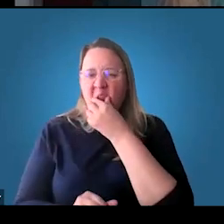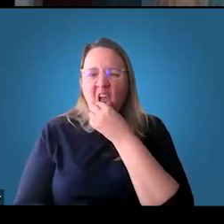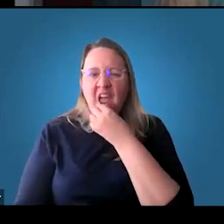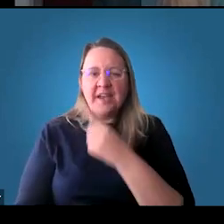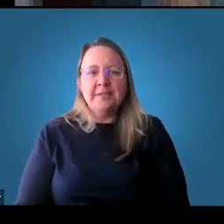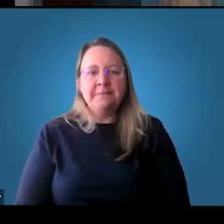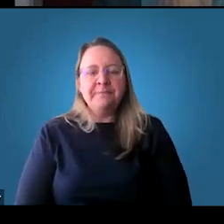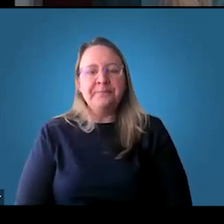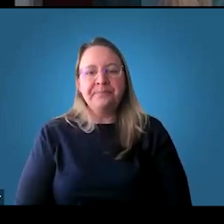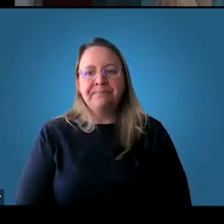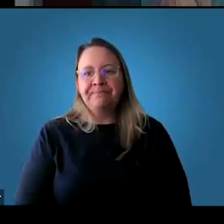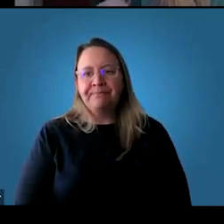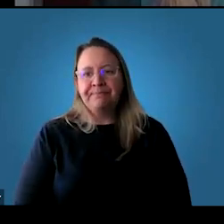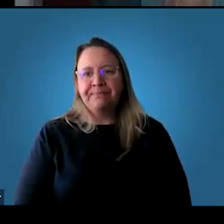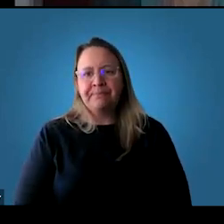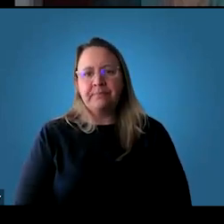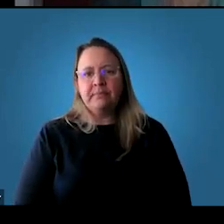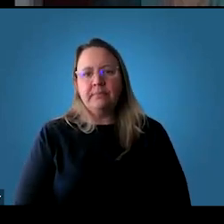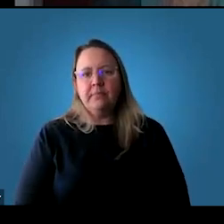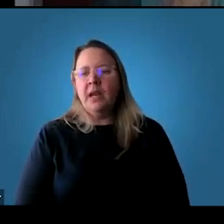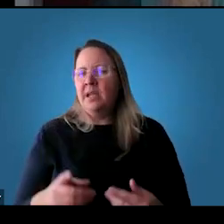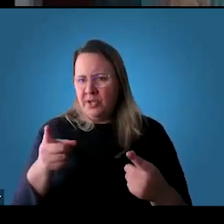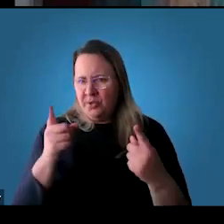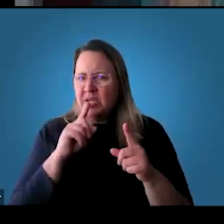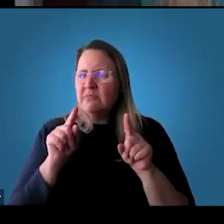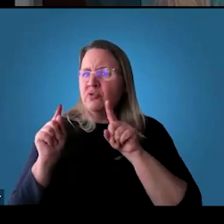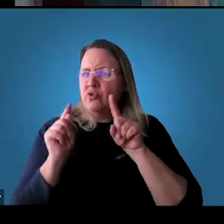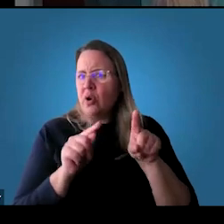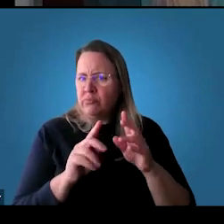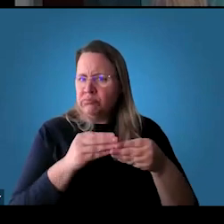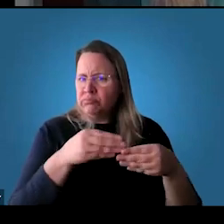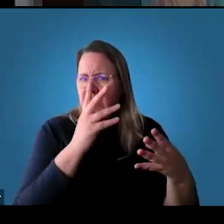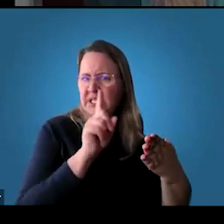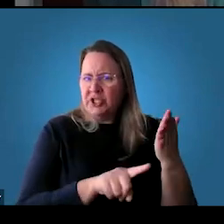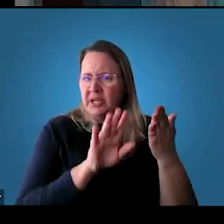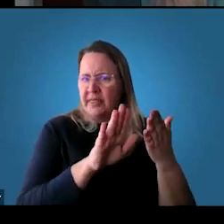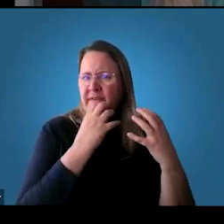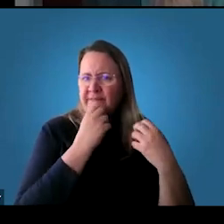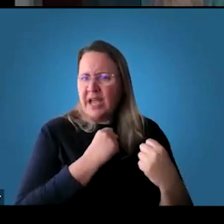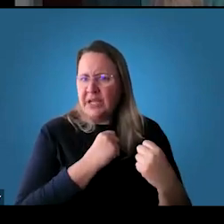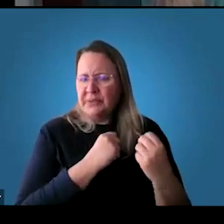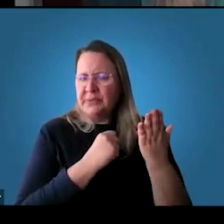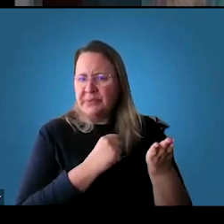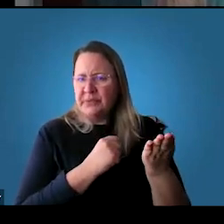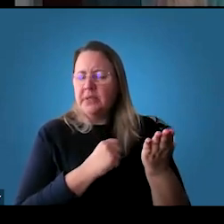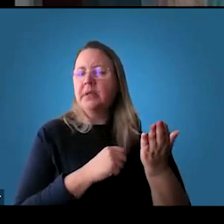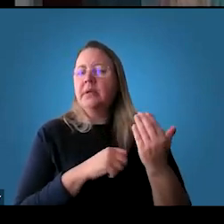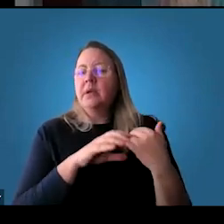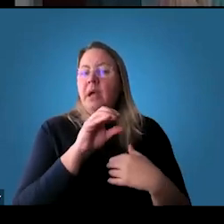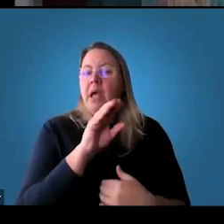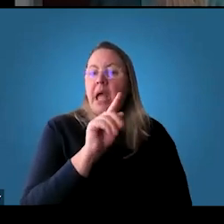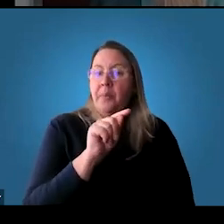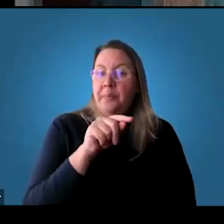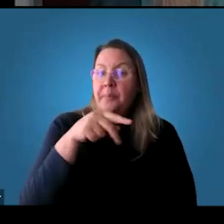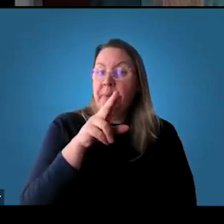are two more that I want to lift up where you can see how values help us decide which outputs and outcomes